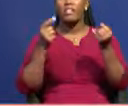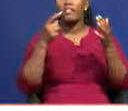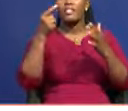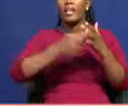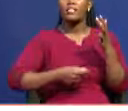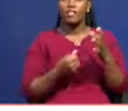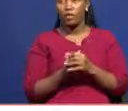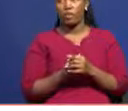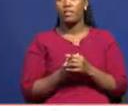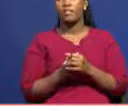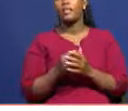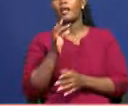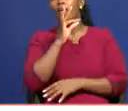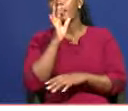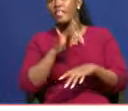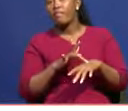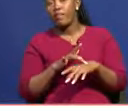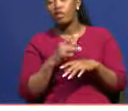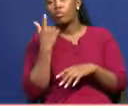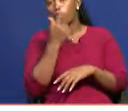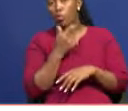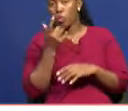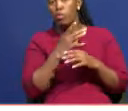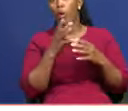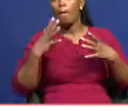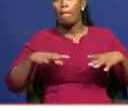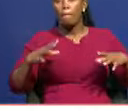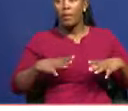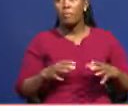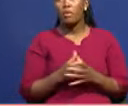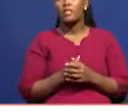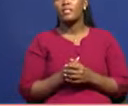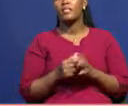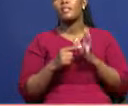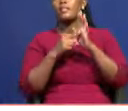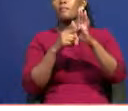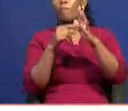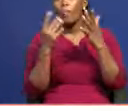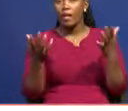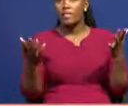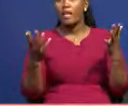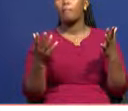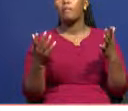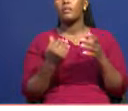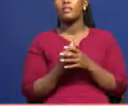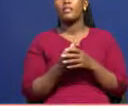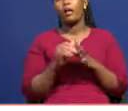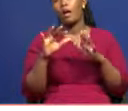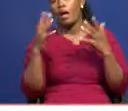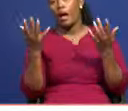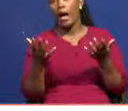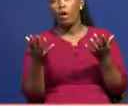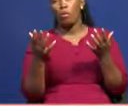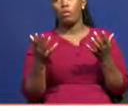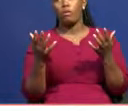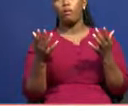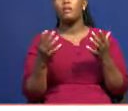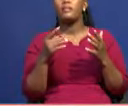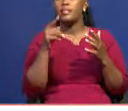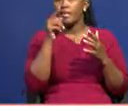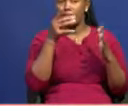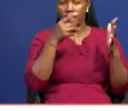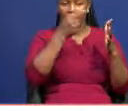net effect is the common one who was talking, because you look at the manner in which the